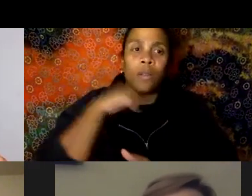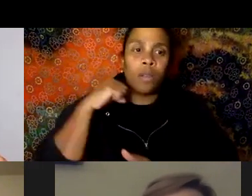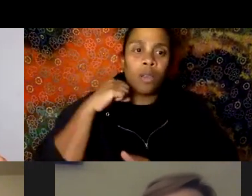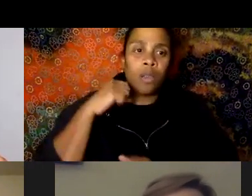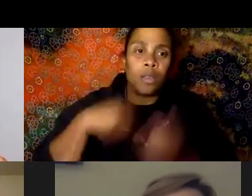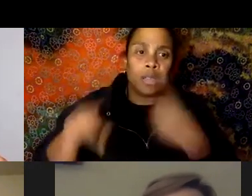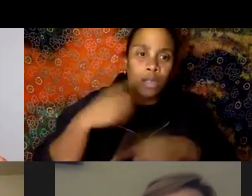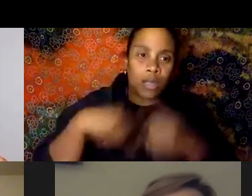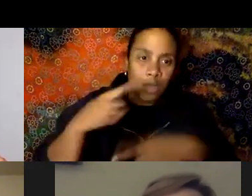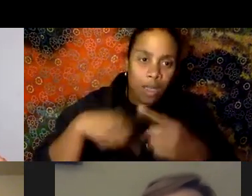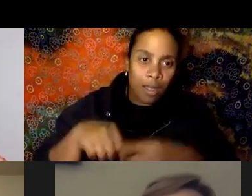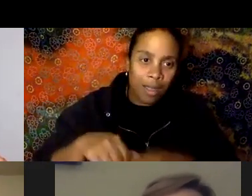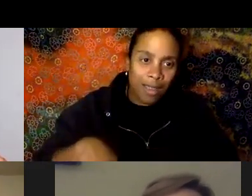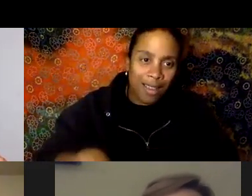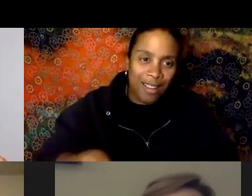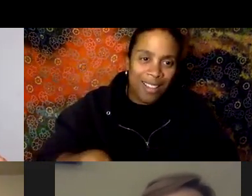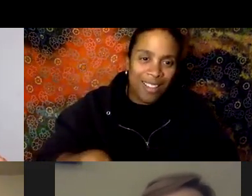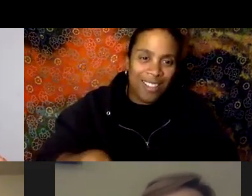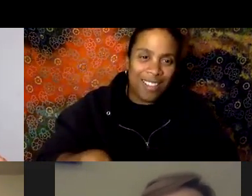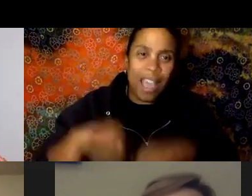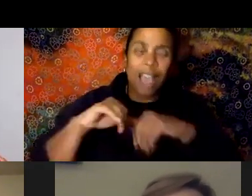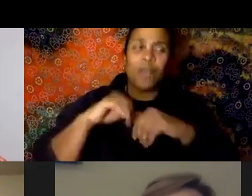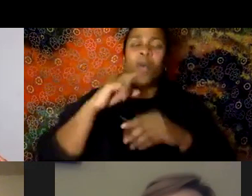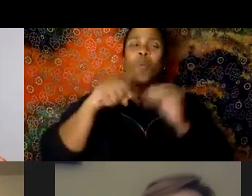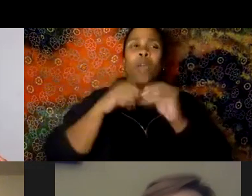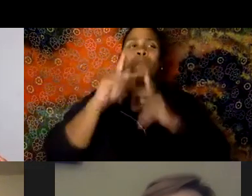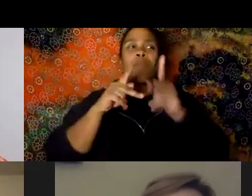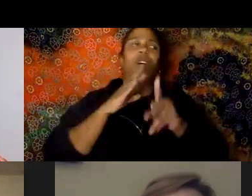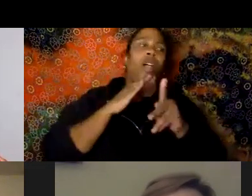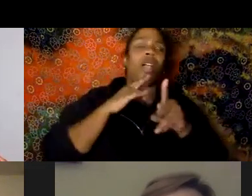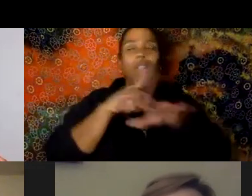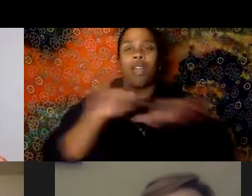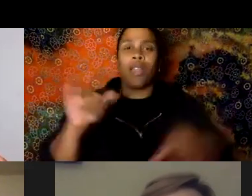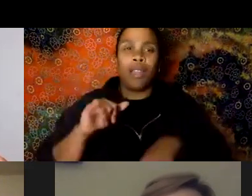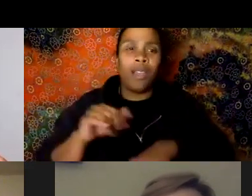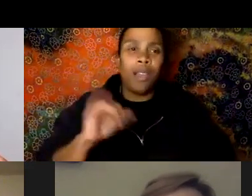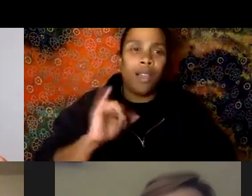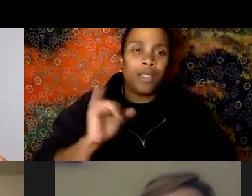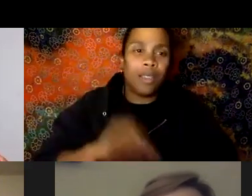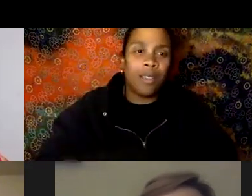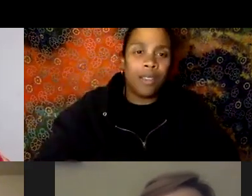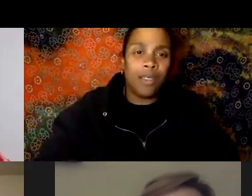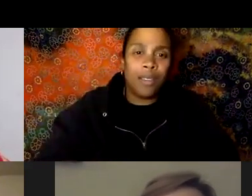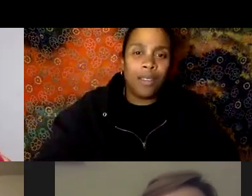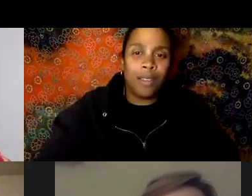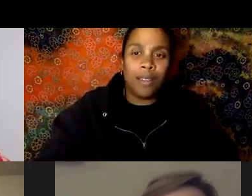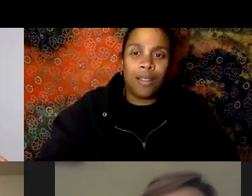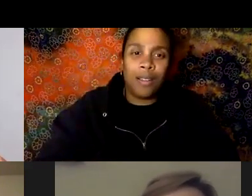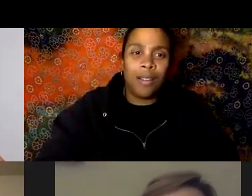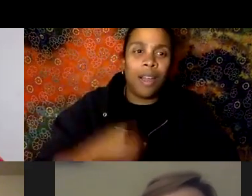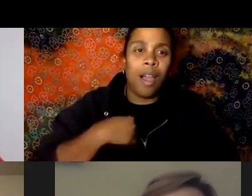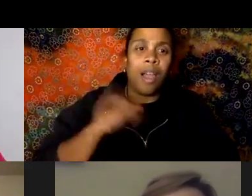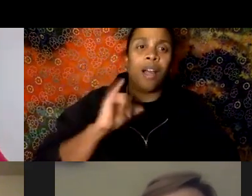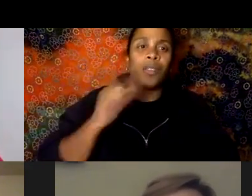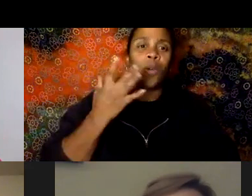signs when we're all talking over the top of each other. And I also, oh, sorry, I'll wait. I also wanted to